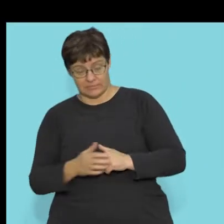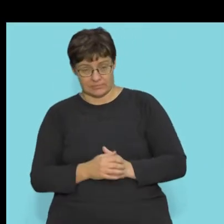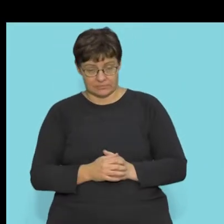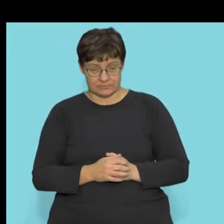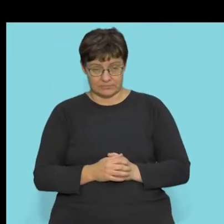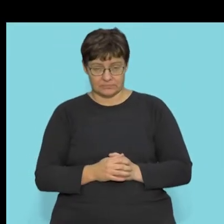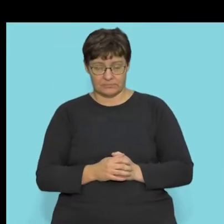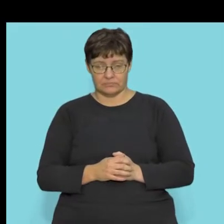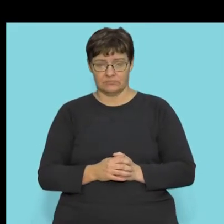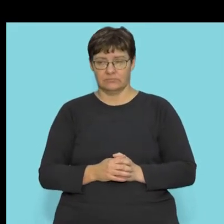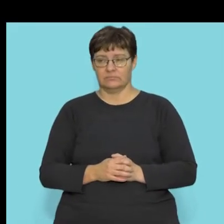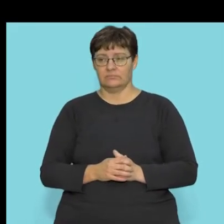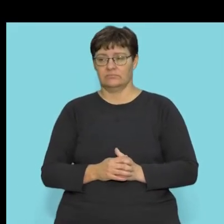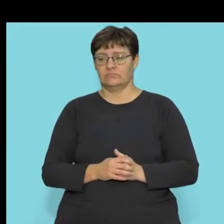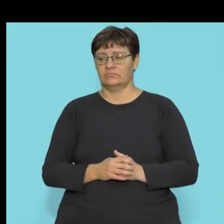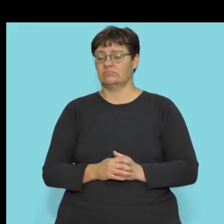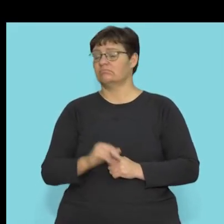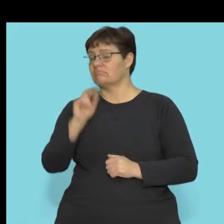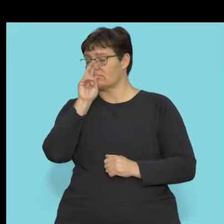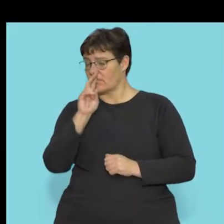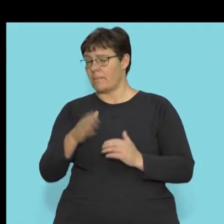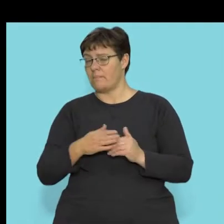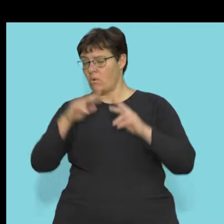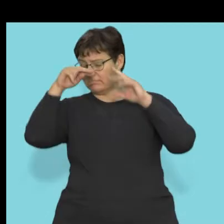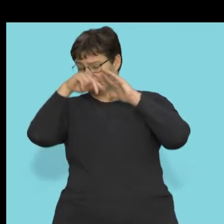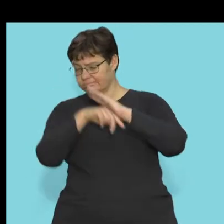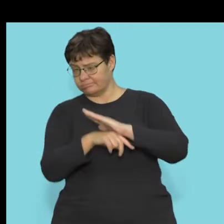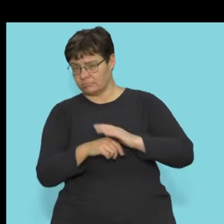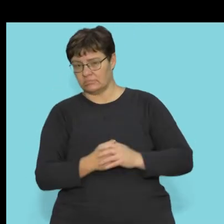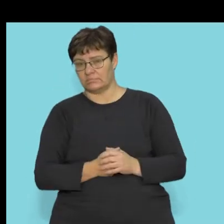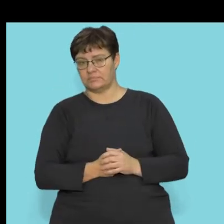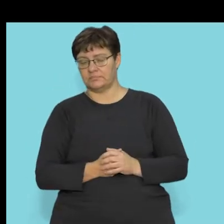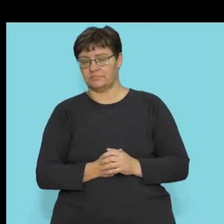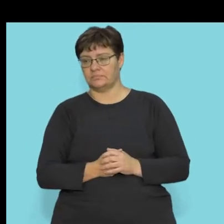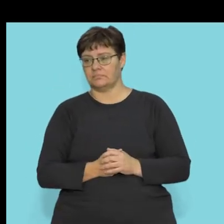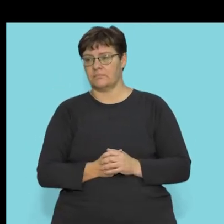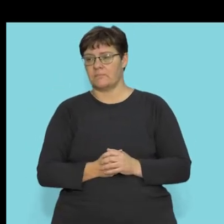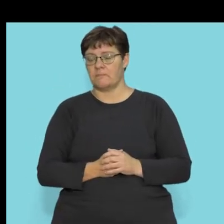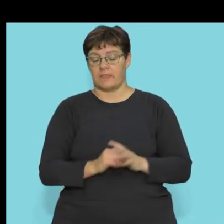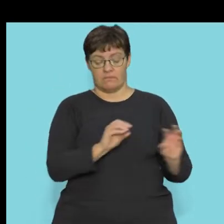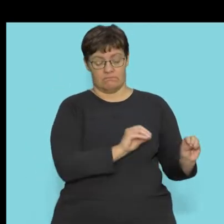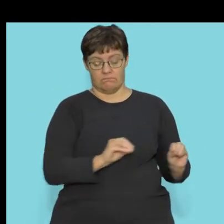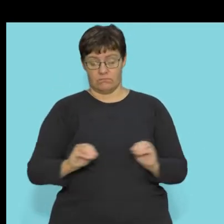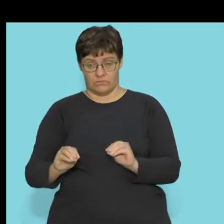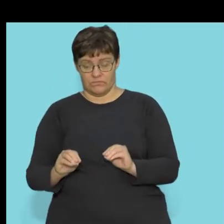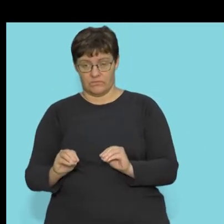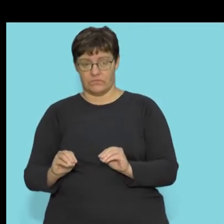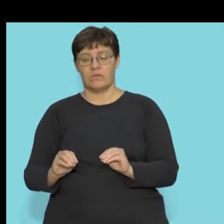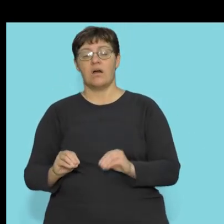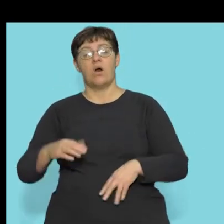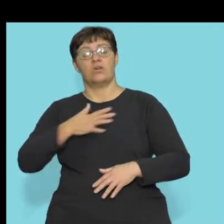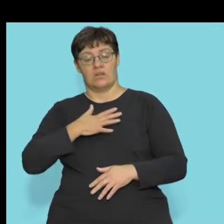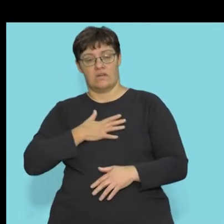stage. Right, and so we're seeing this further again, moving into